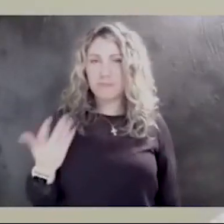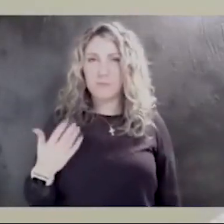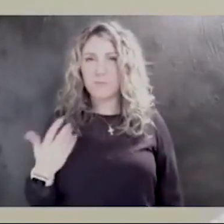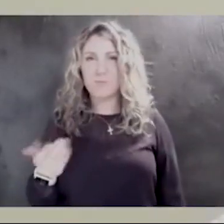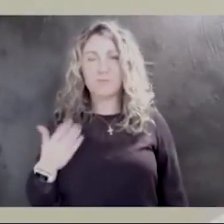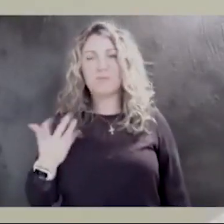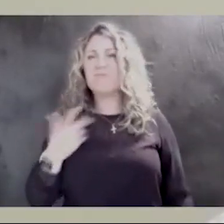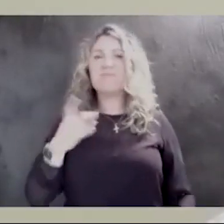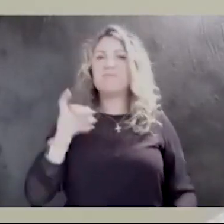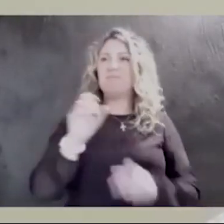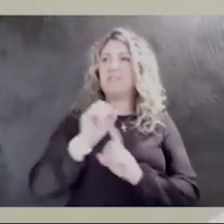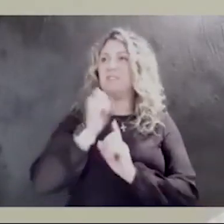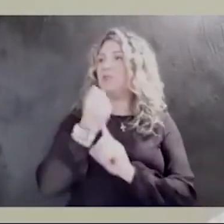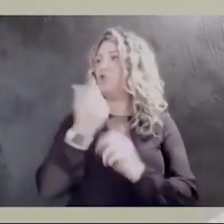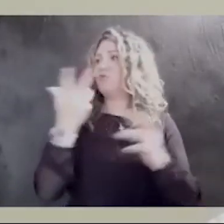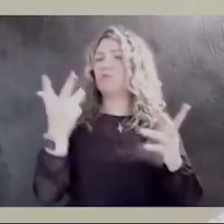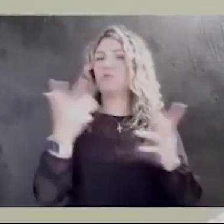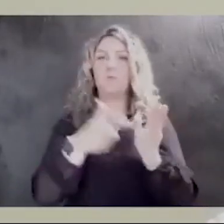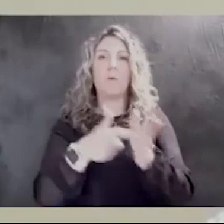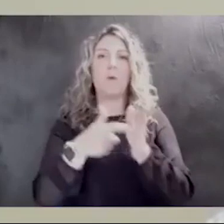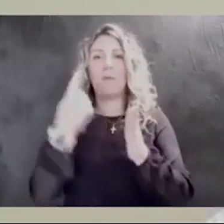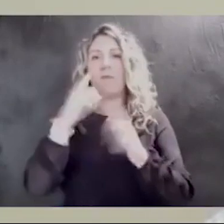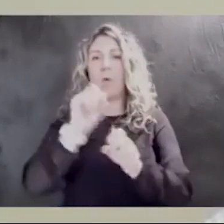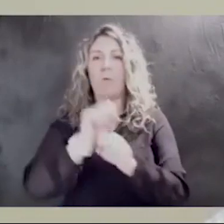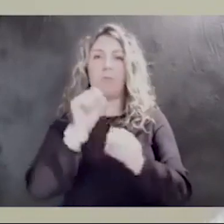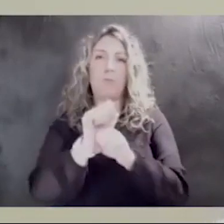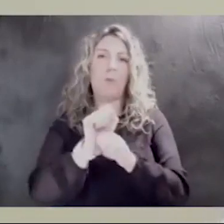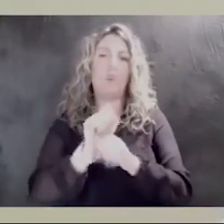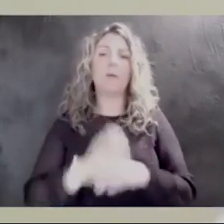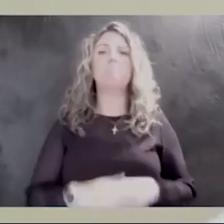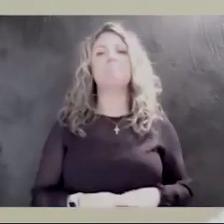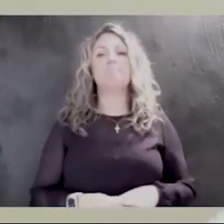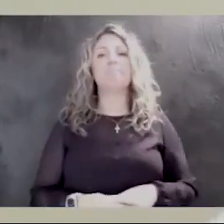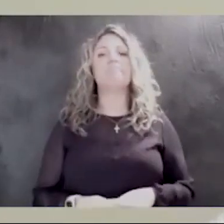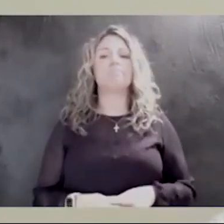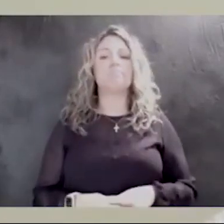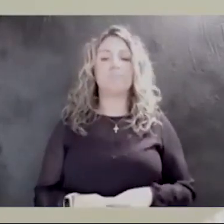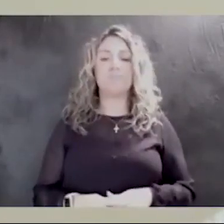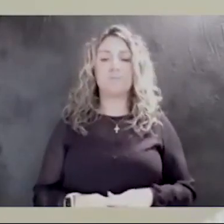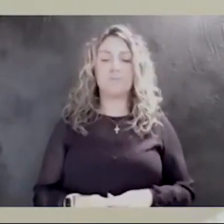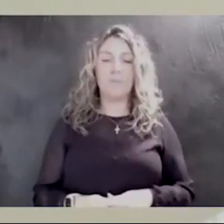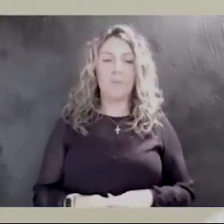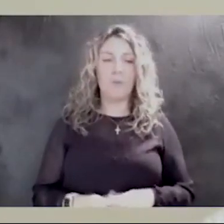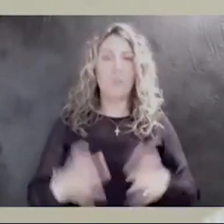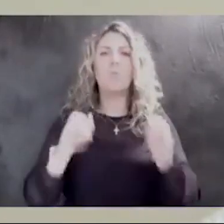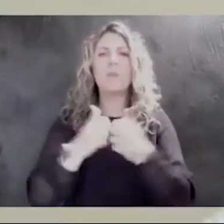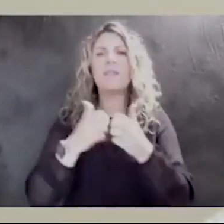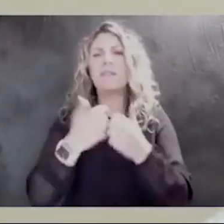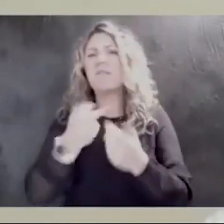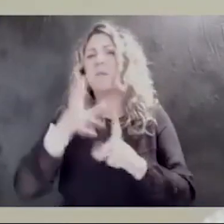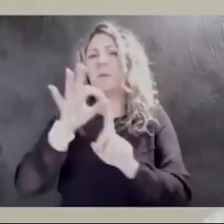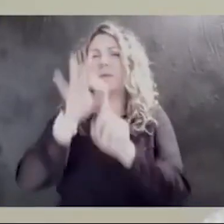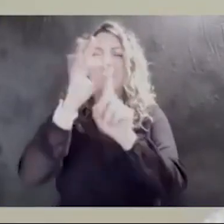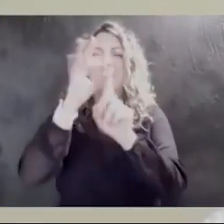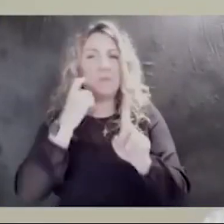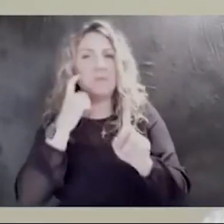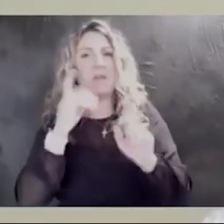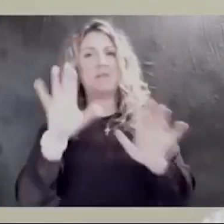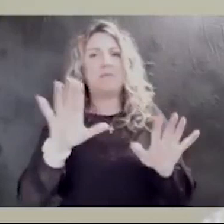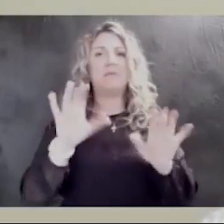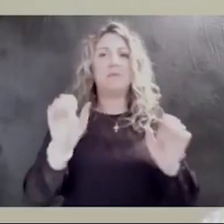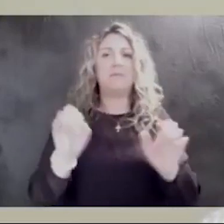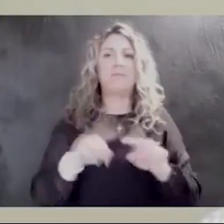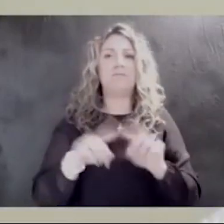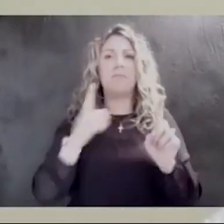condition for employment. With some exceptions, I suspect, but